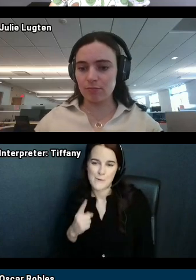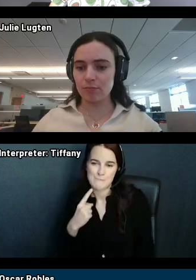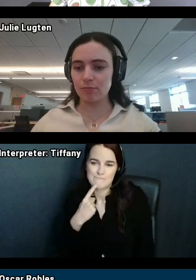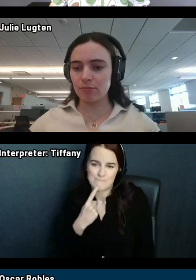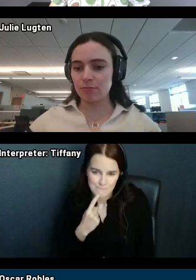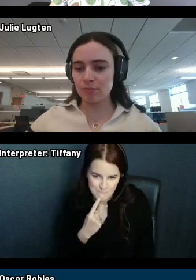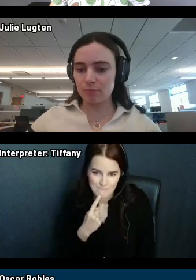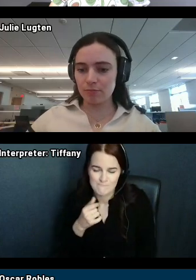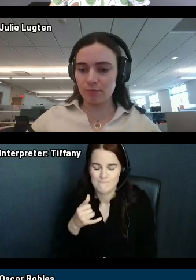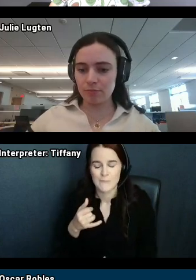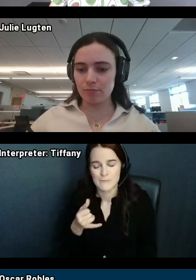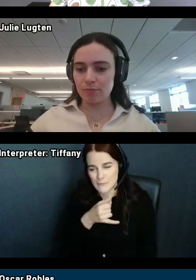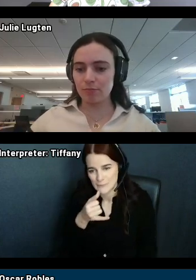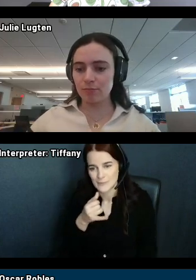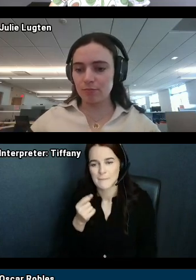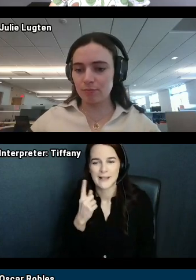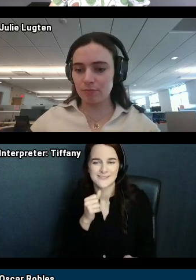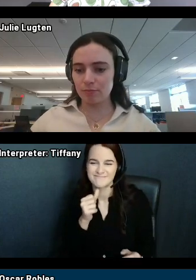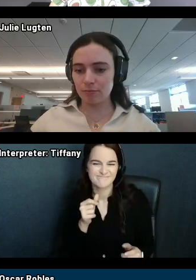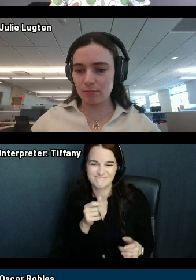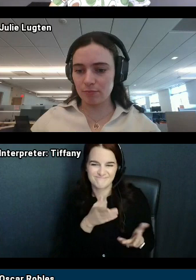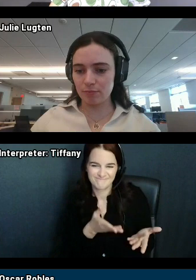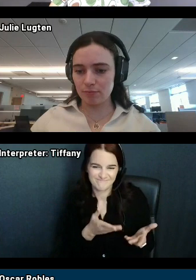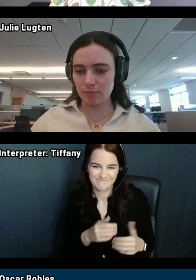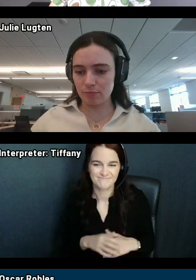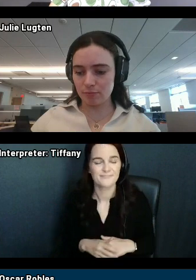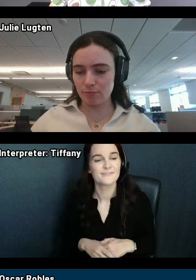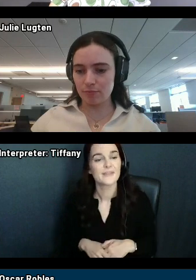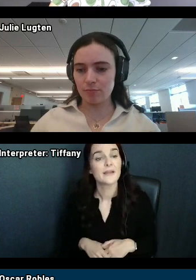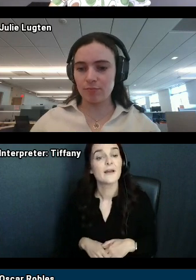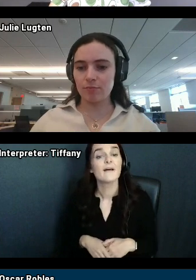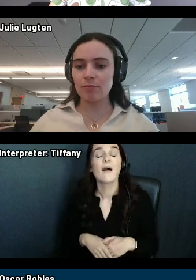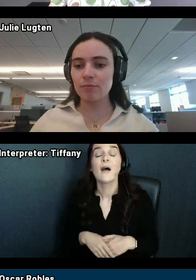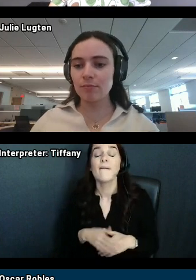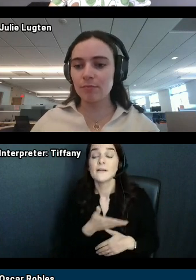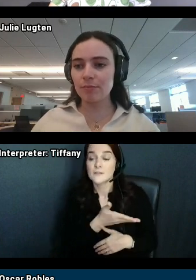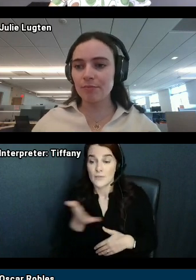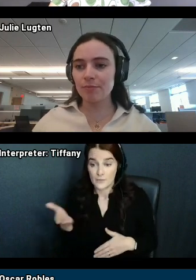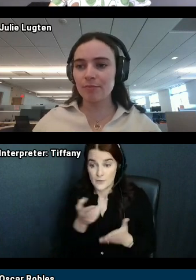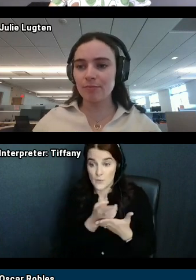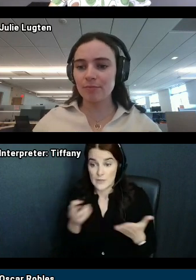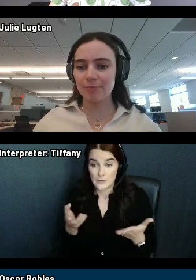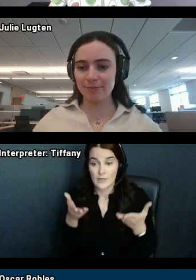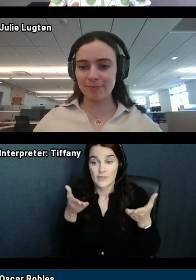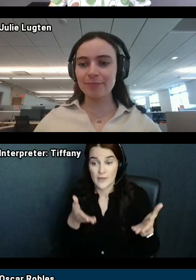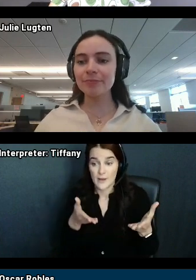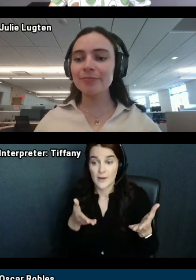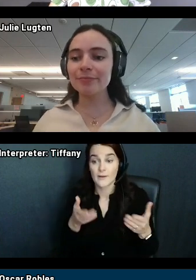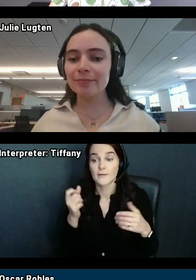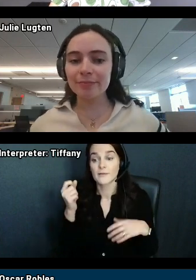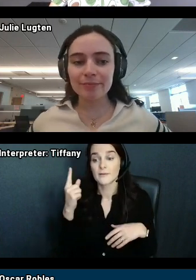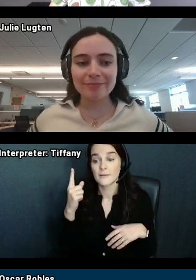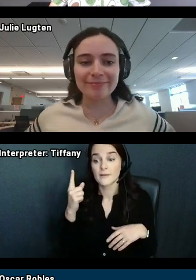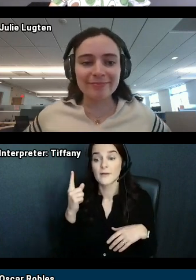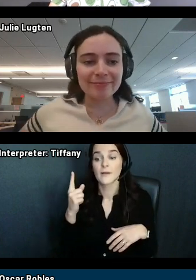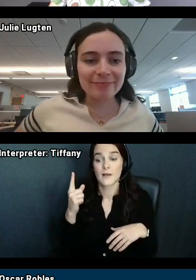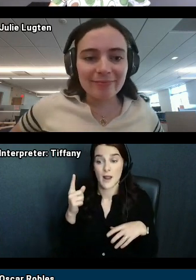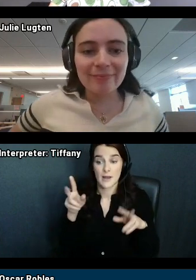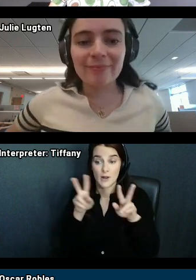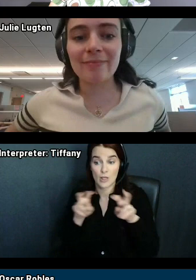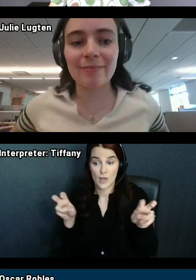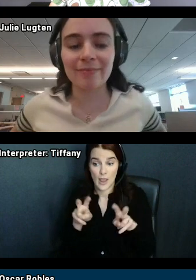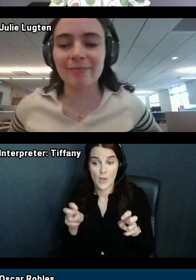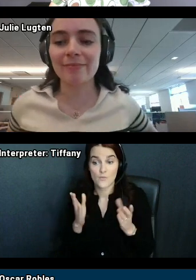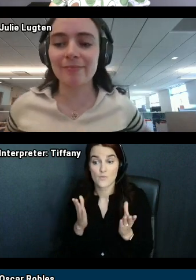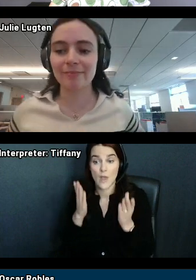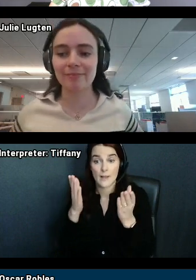So those are some of the resources you have at hand. Now let's take a little bit of a look at some recommended practices when